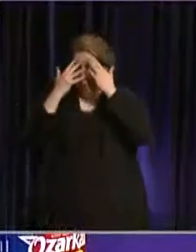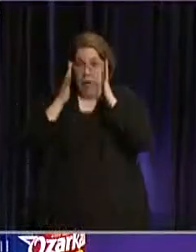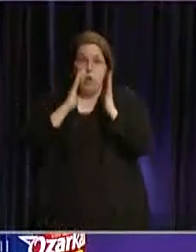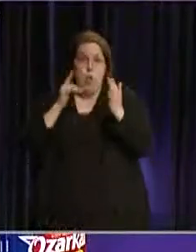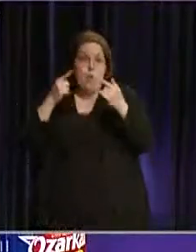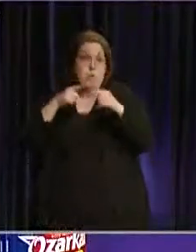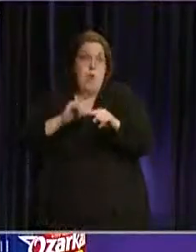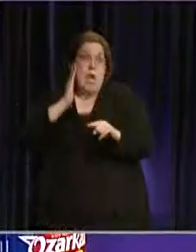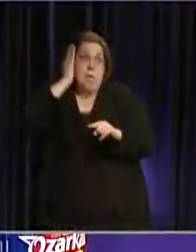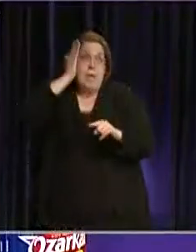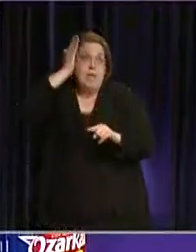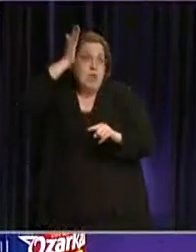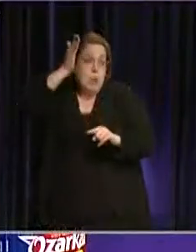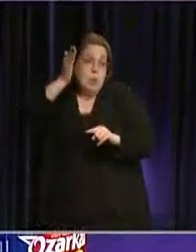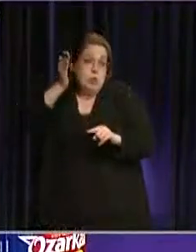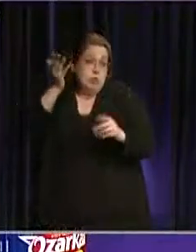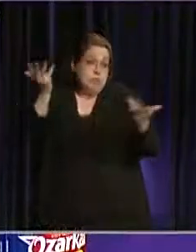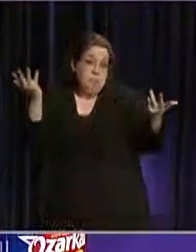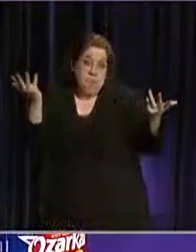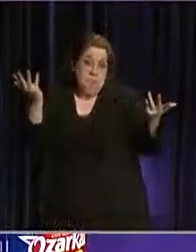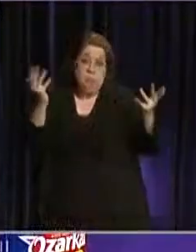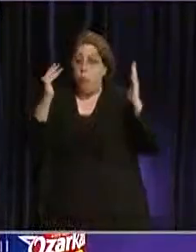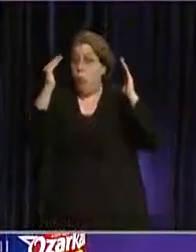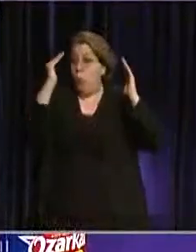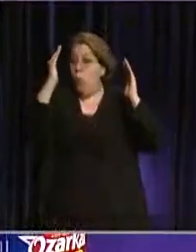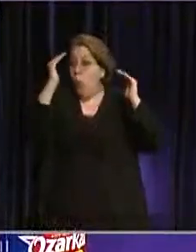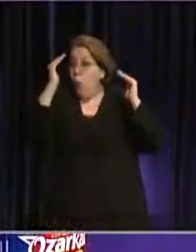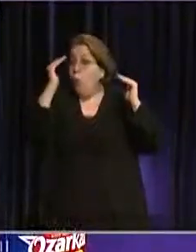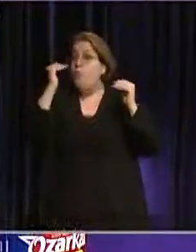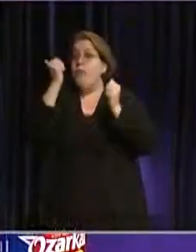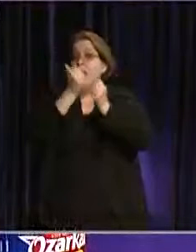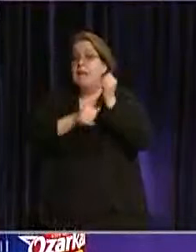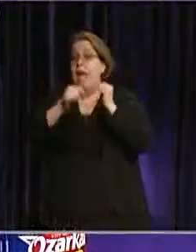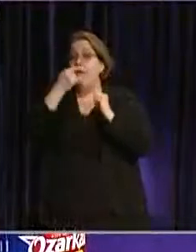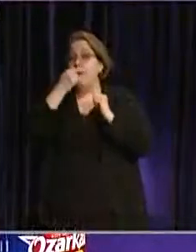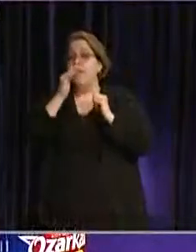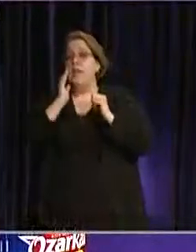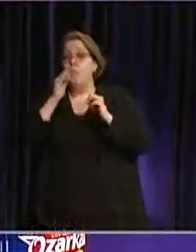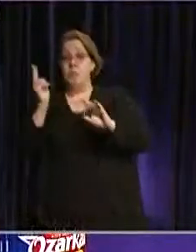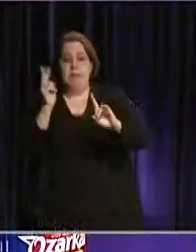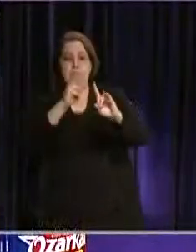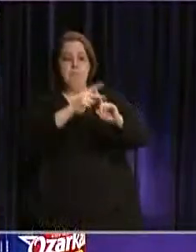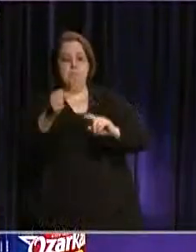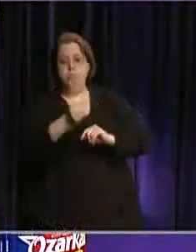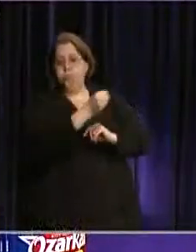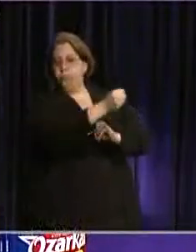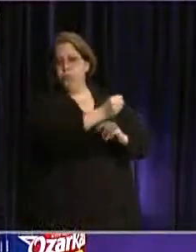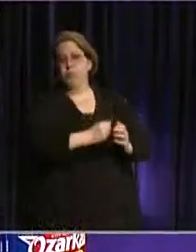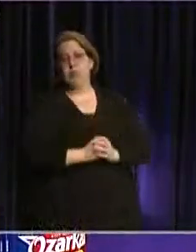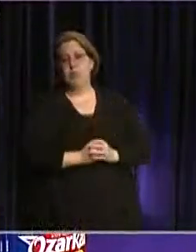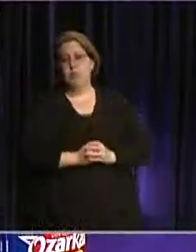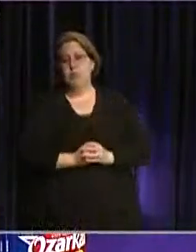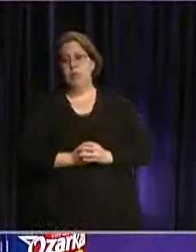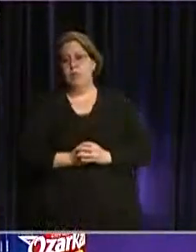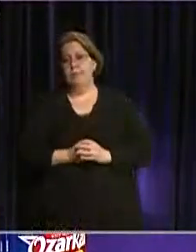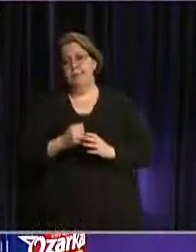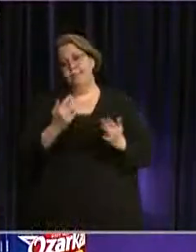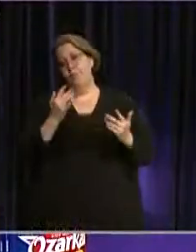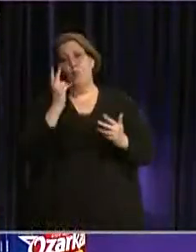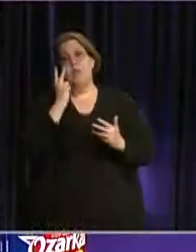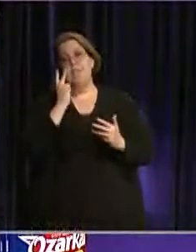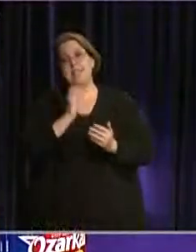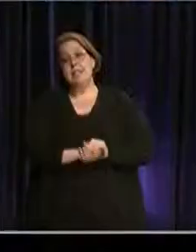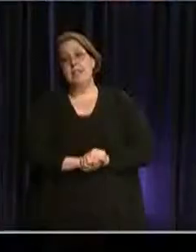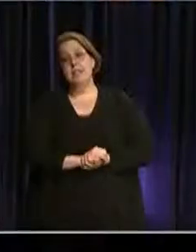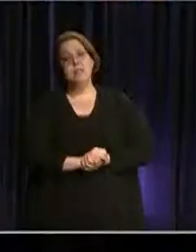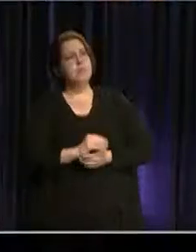happen at the end of May, where they will be. Hopefully they will have every kid placed somewhere, but we'll have to wait and see.